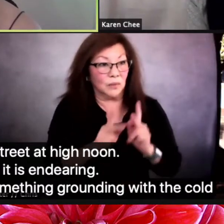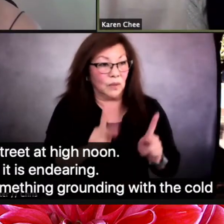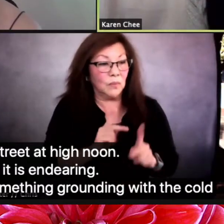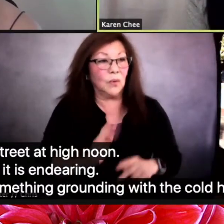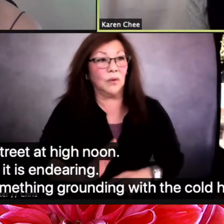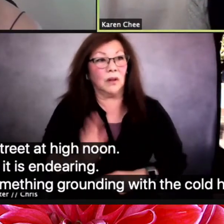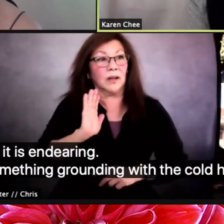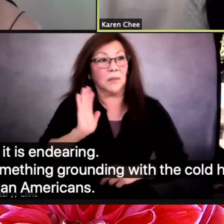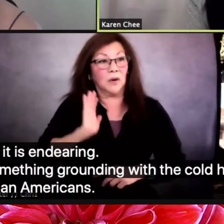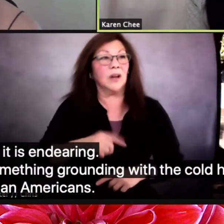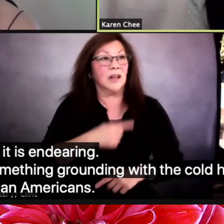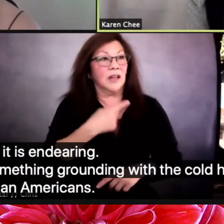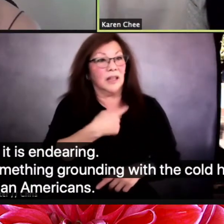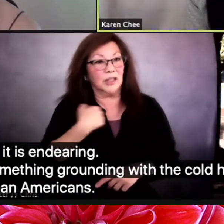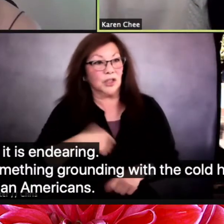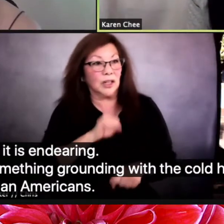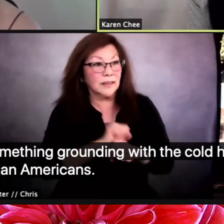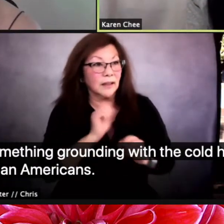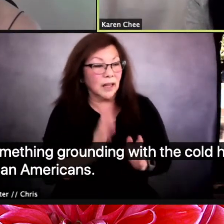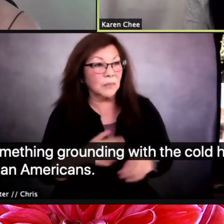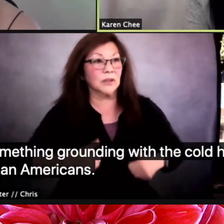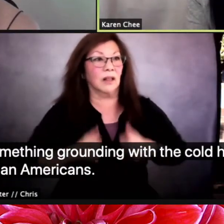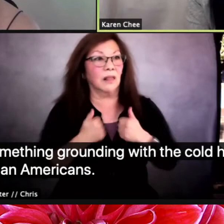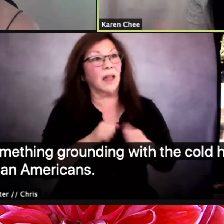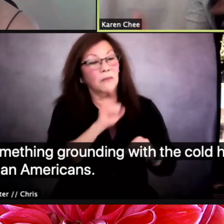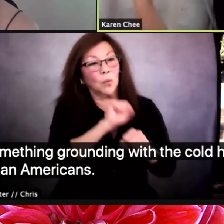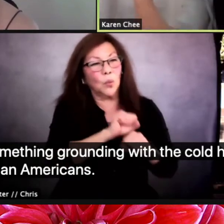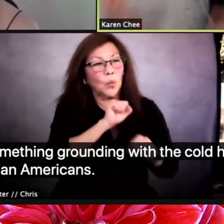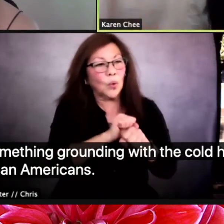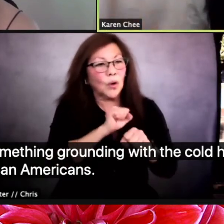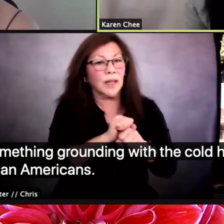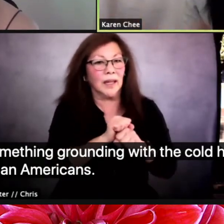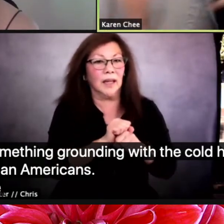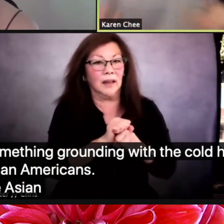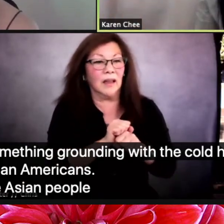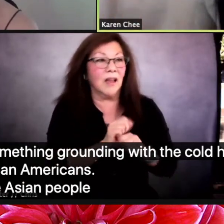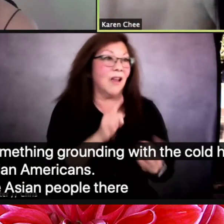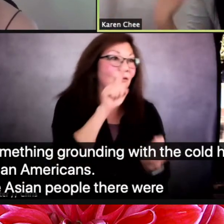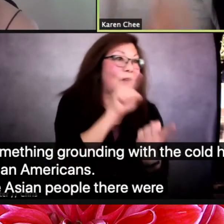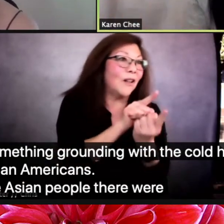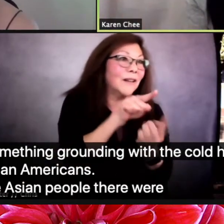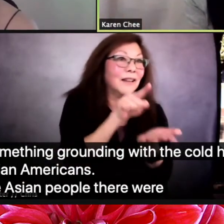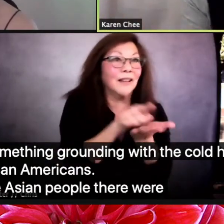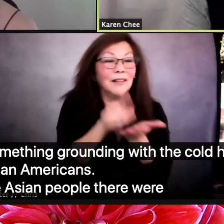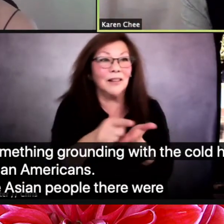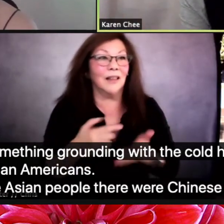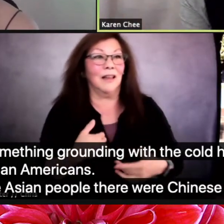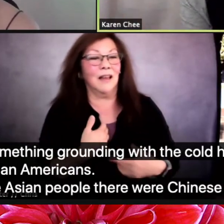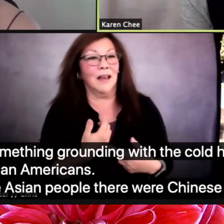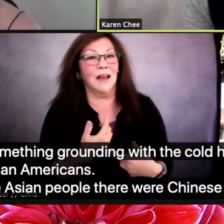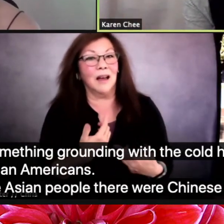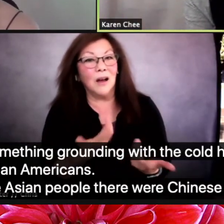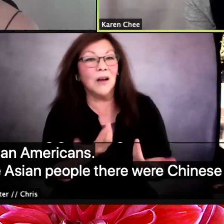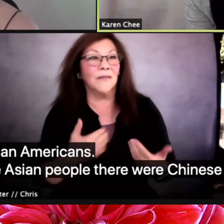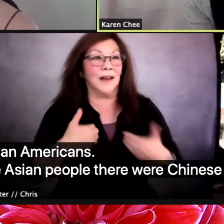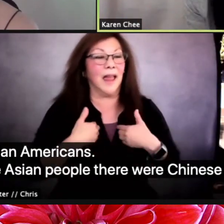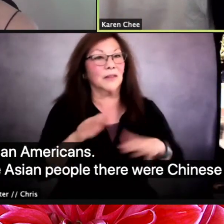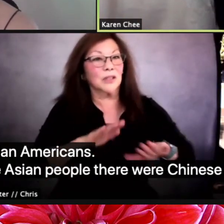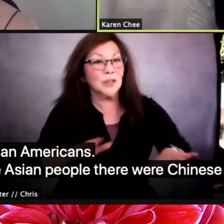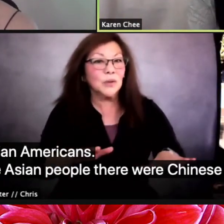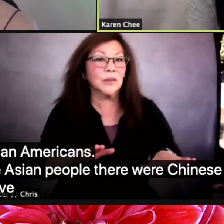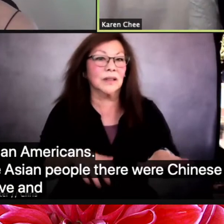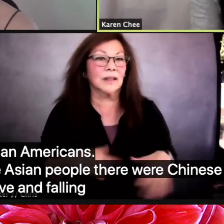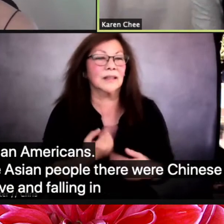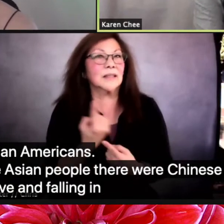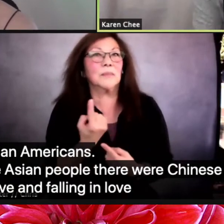were Chinese laborers, you know, alive and working, and, you know, like falling in love and having children, you know, and yeah. at that something about that